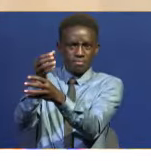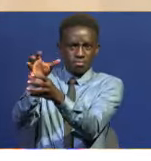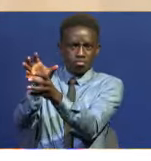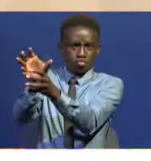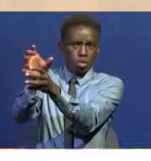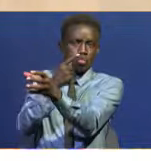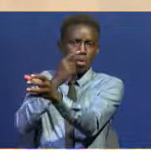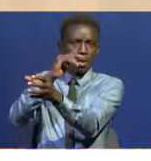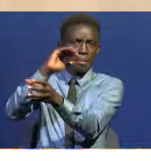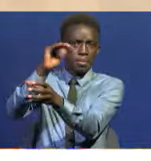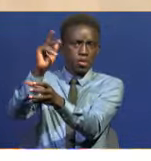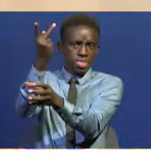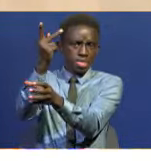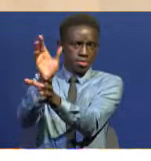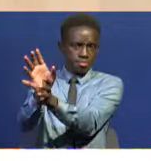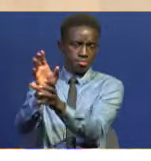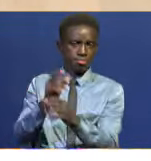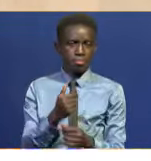Rift Valley,